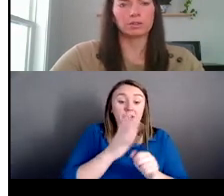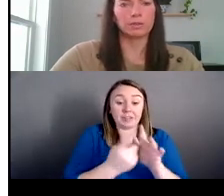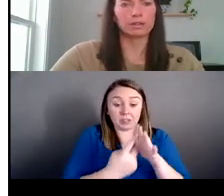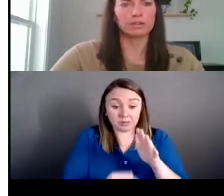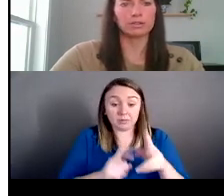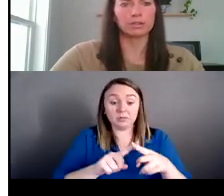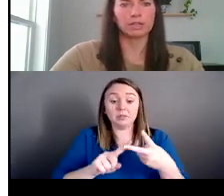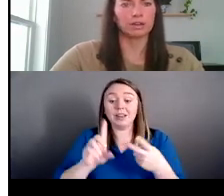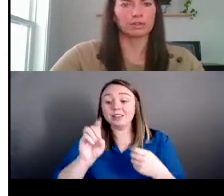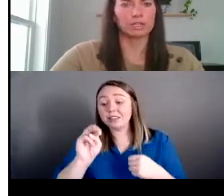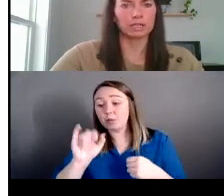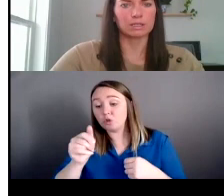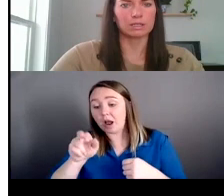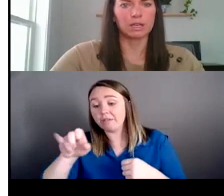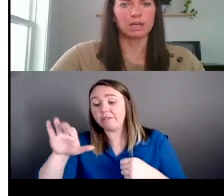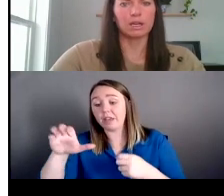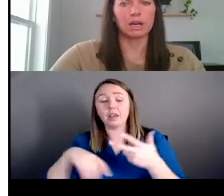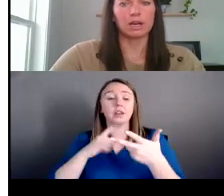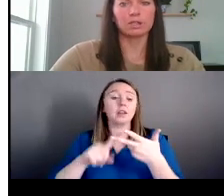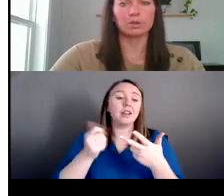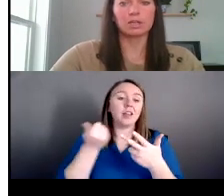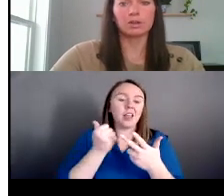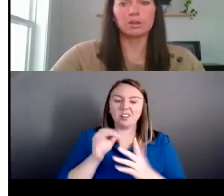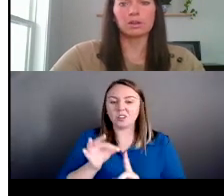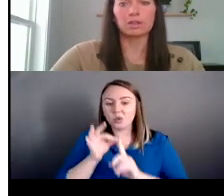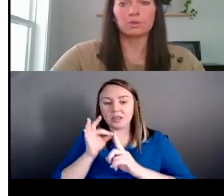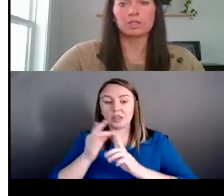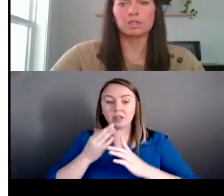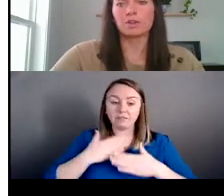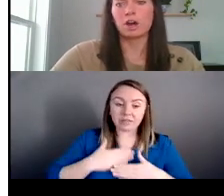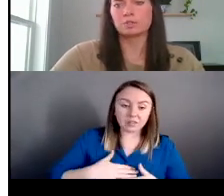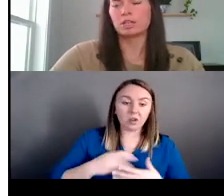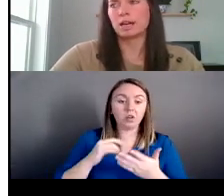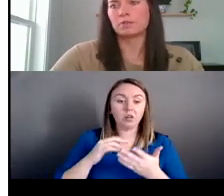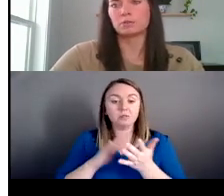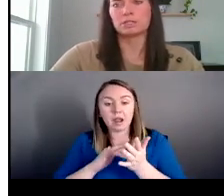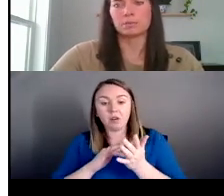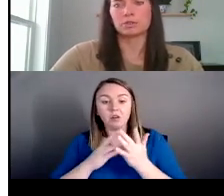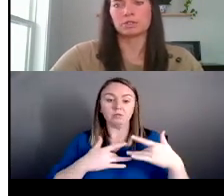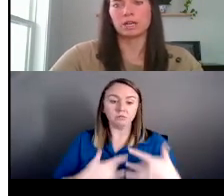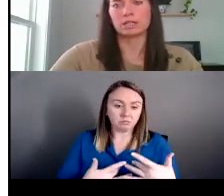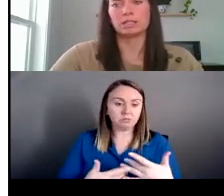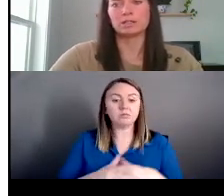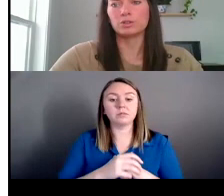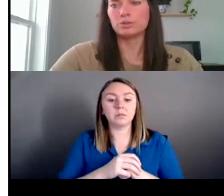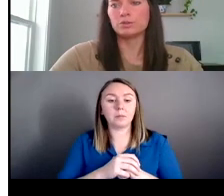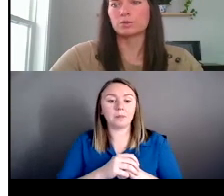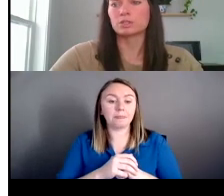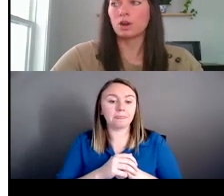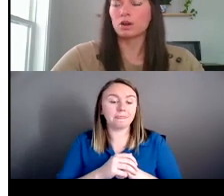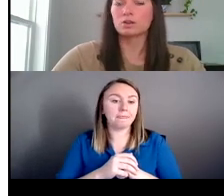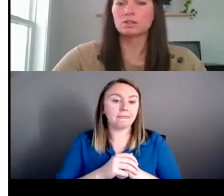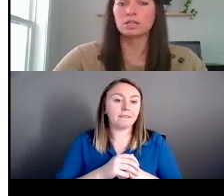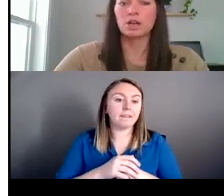physical or medical characteristics. So here you will see you have the option to add if your missing person has any tattoos